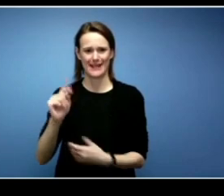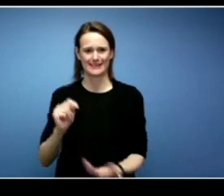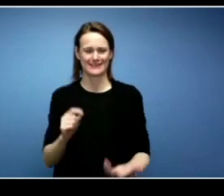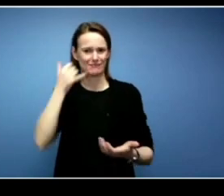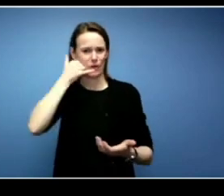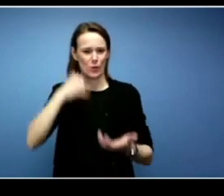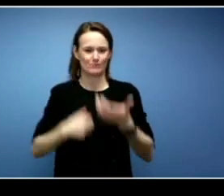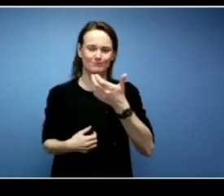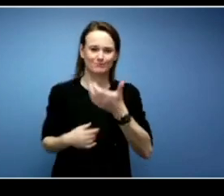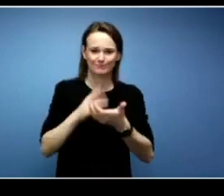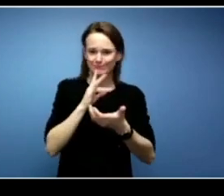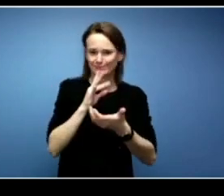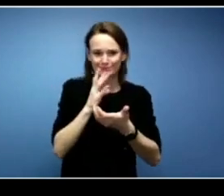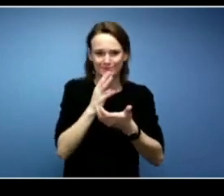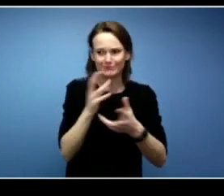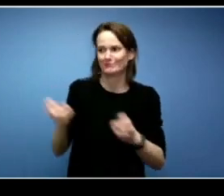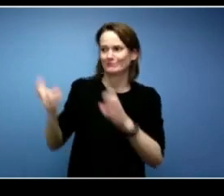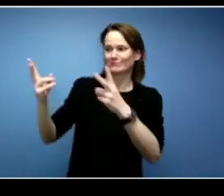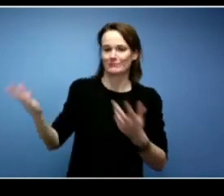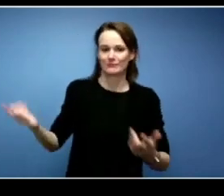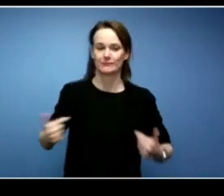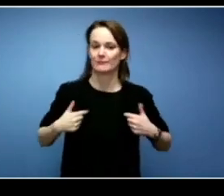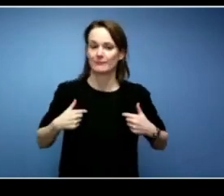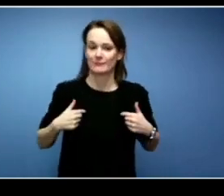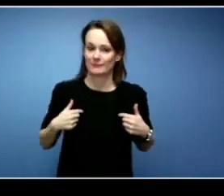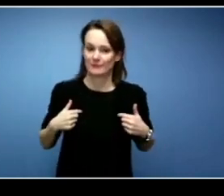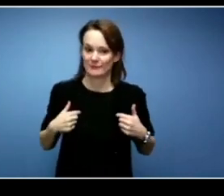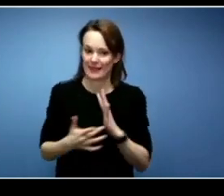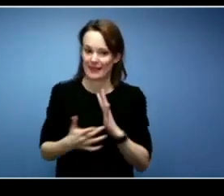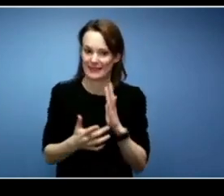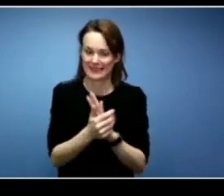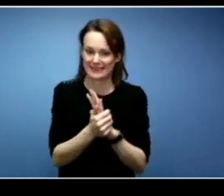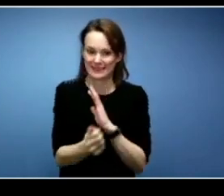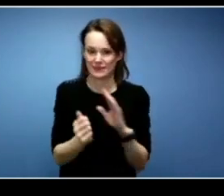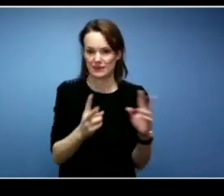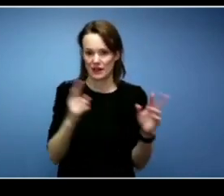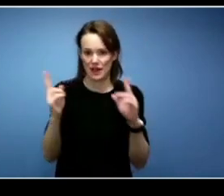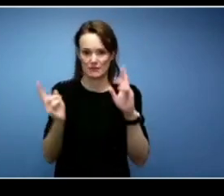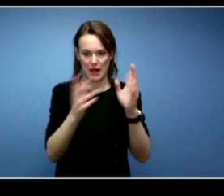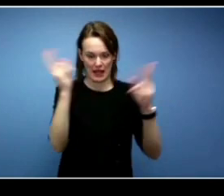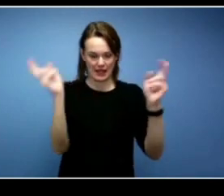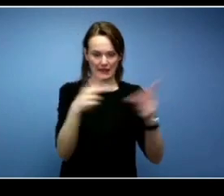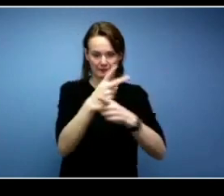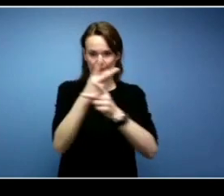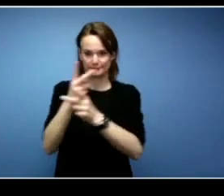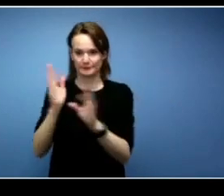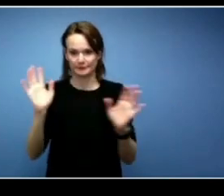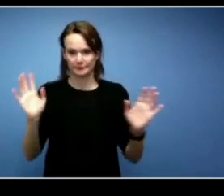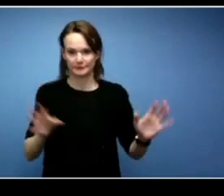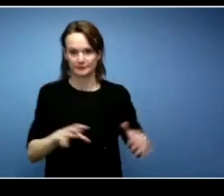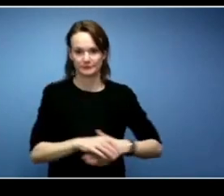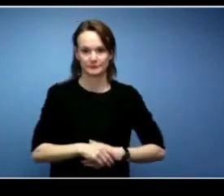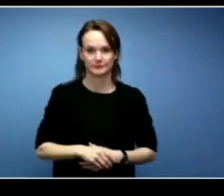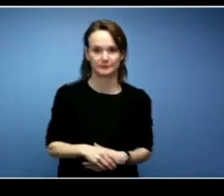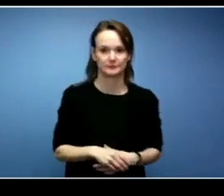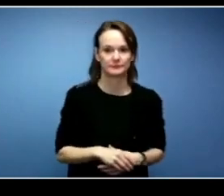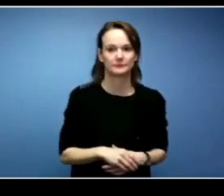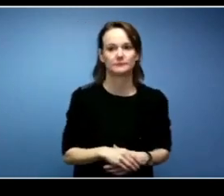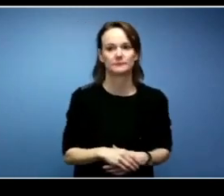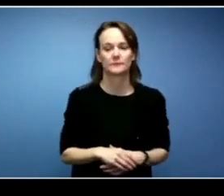phone. I just don't have the tech capabilities to do all the other stuff, nor do I have the time.